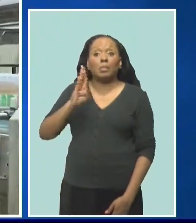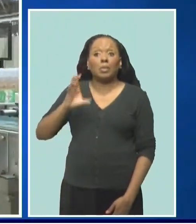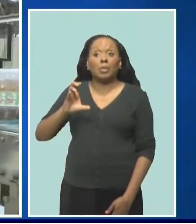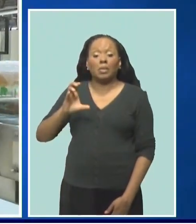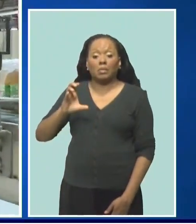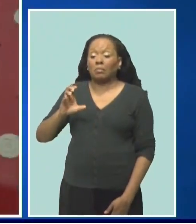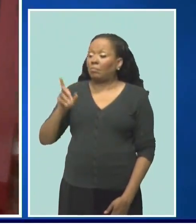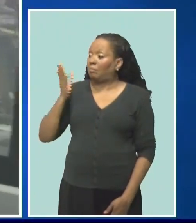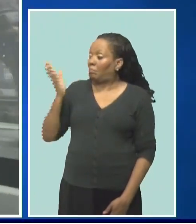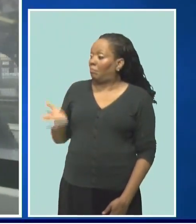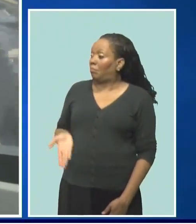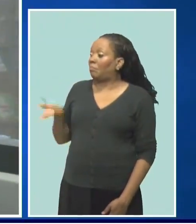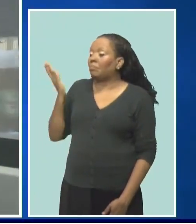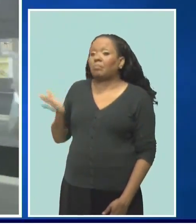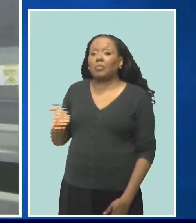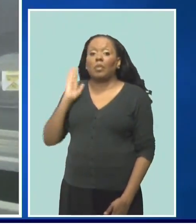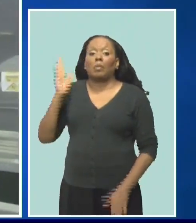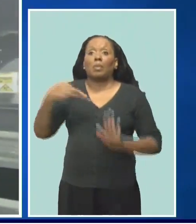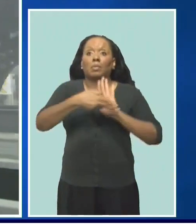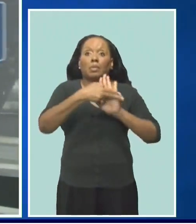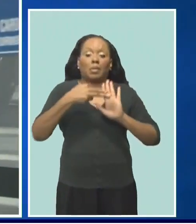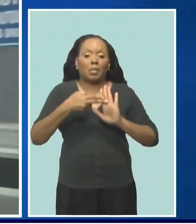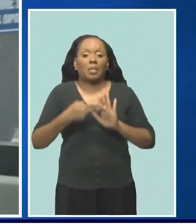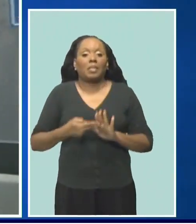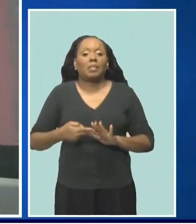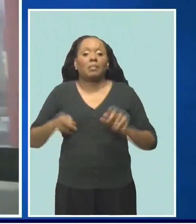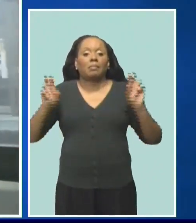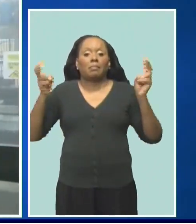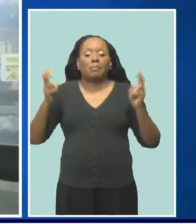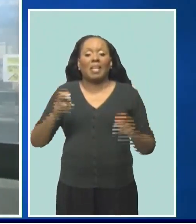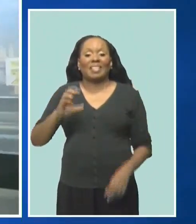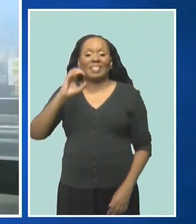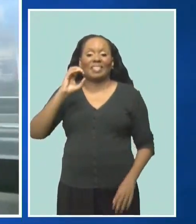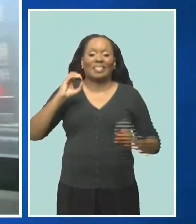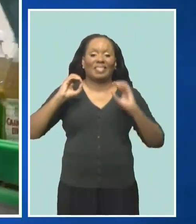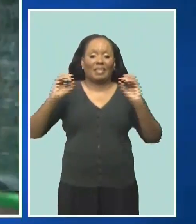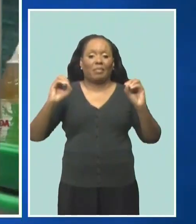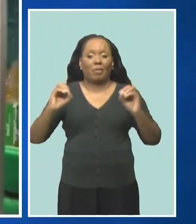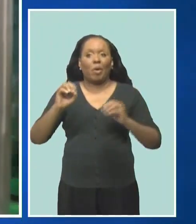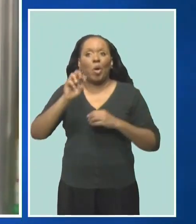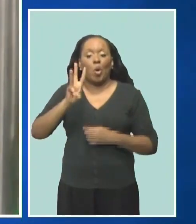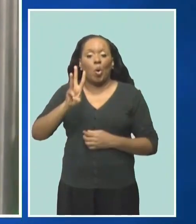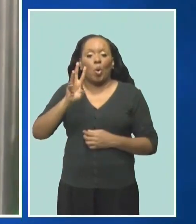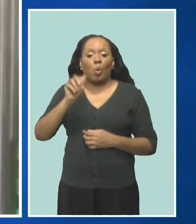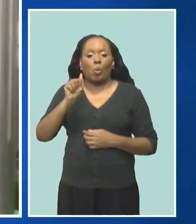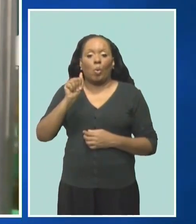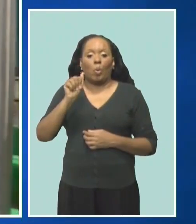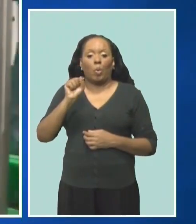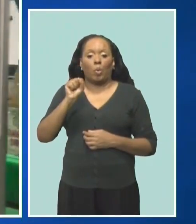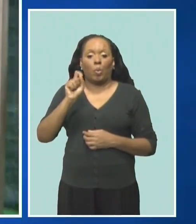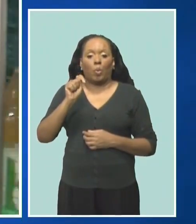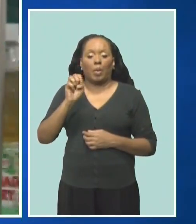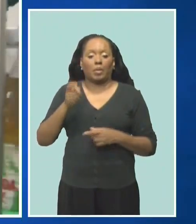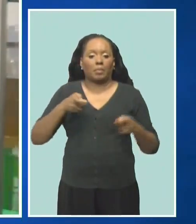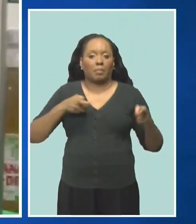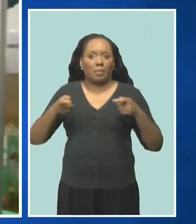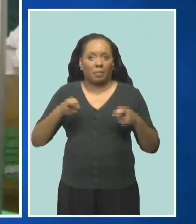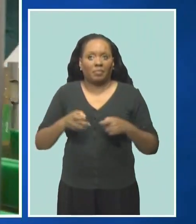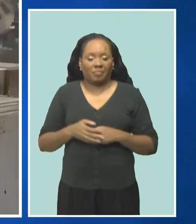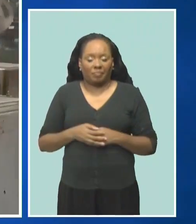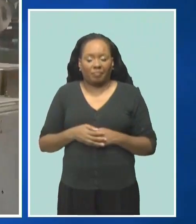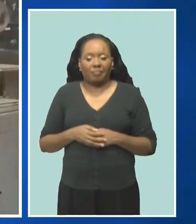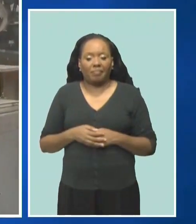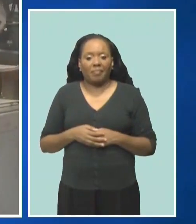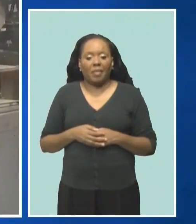well on its way to being designated a zero-waste management facility. This is according to General Manager